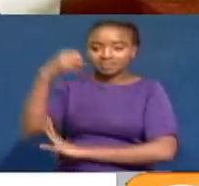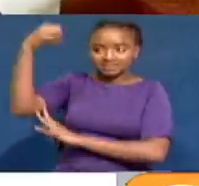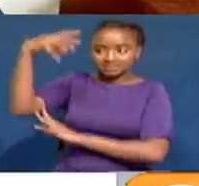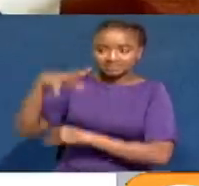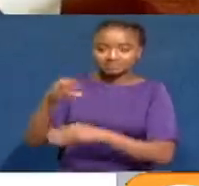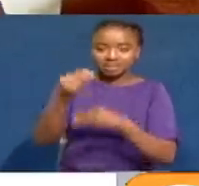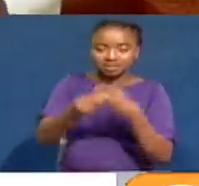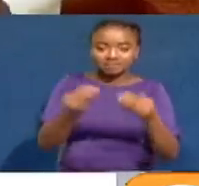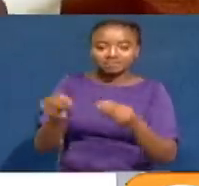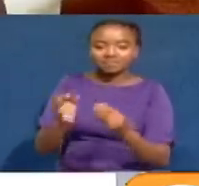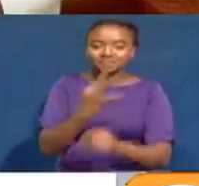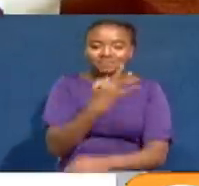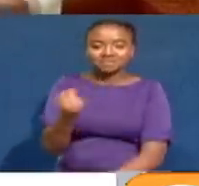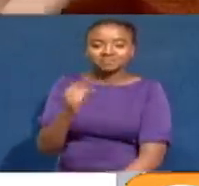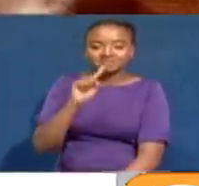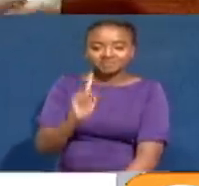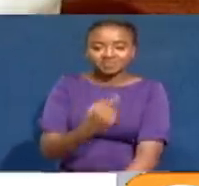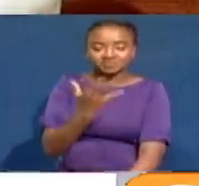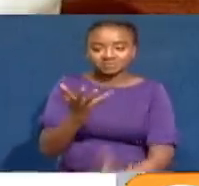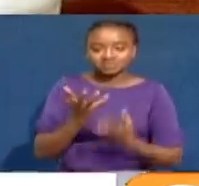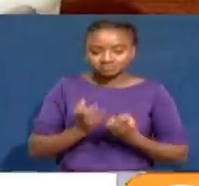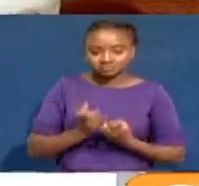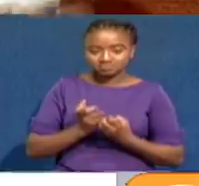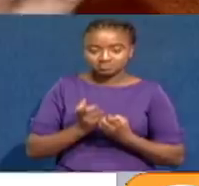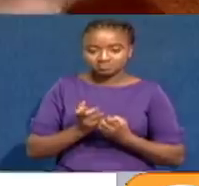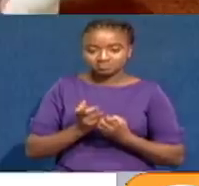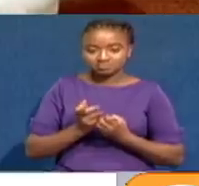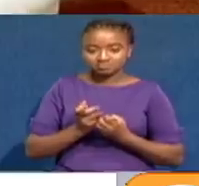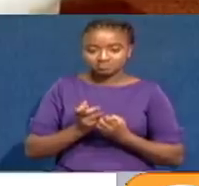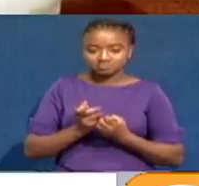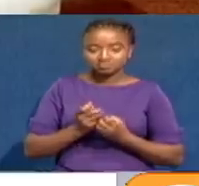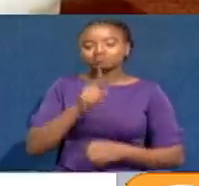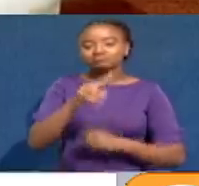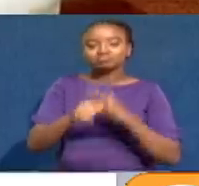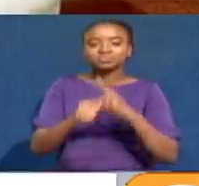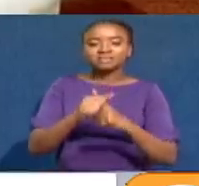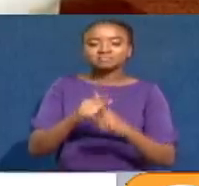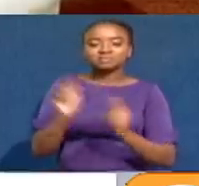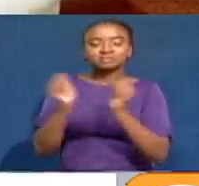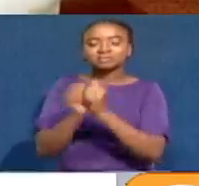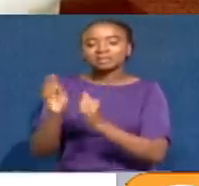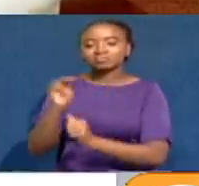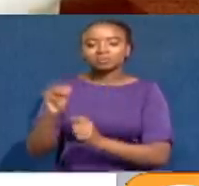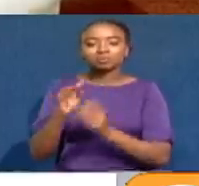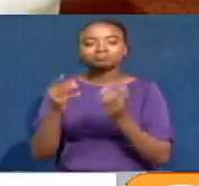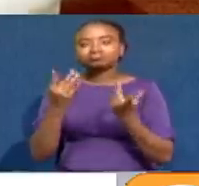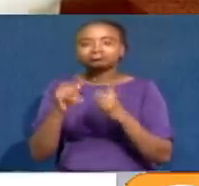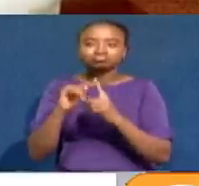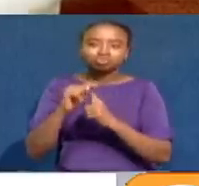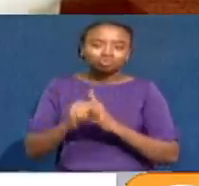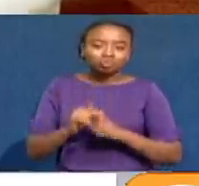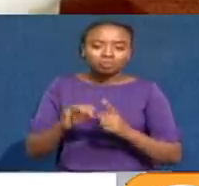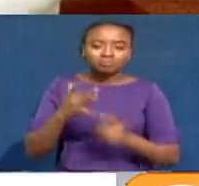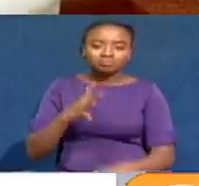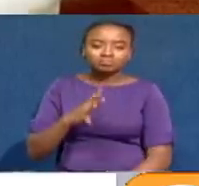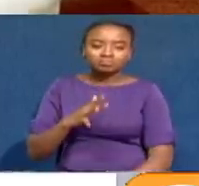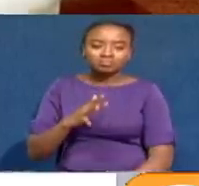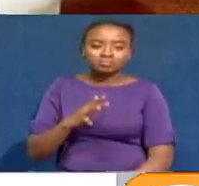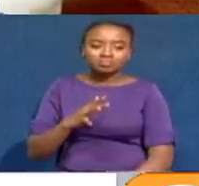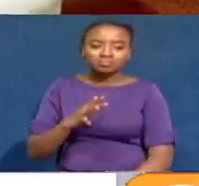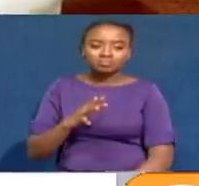grid is 35,000 before you subsidize. If you times that, Jeff, you'll do the math. Maybe it's around... 12